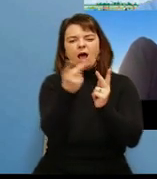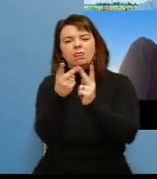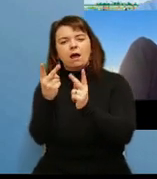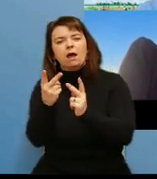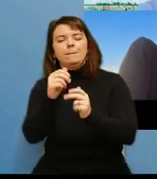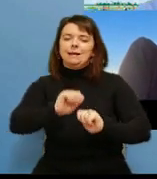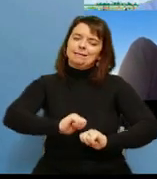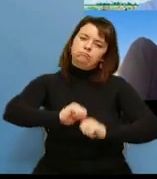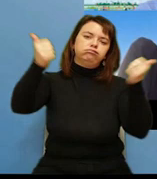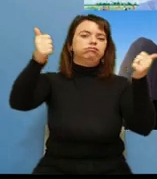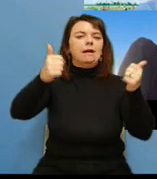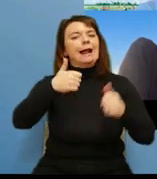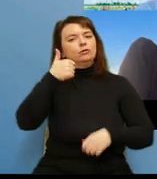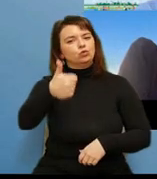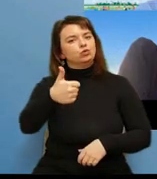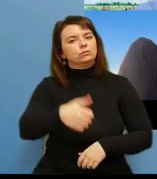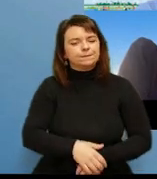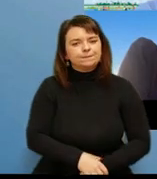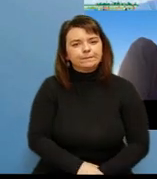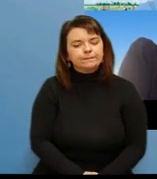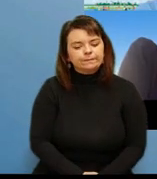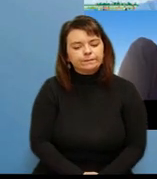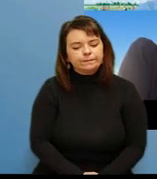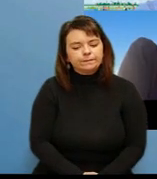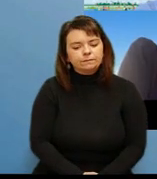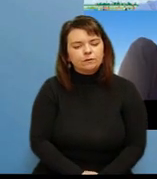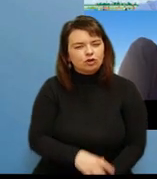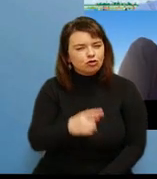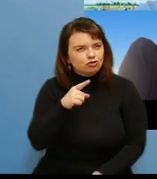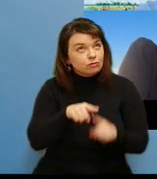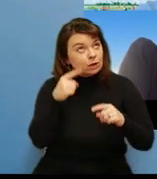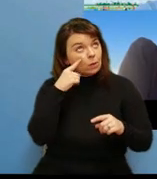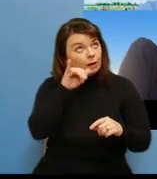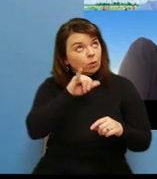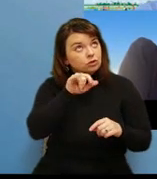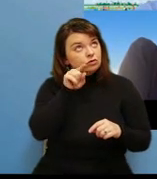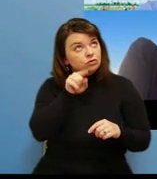improvement, whilst the other ones are outstanding and good.